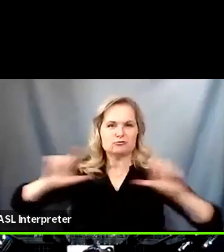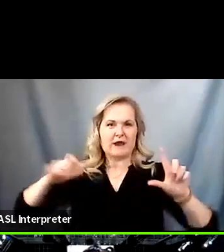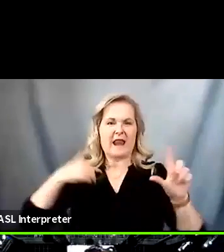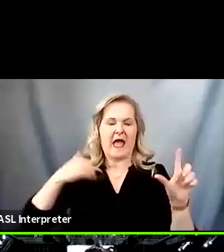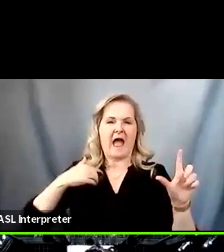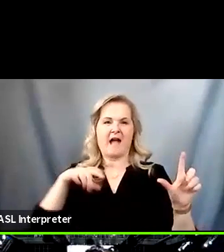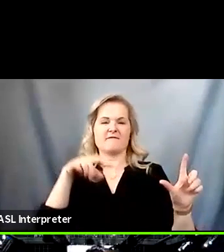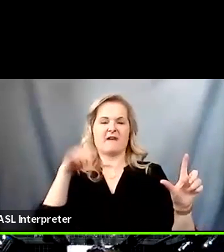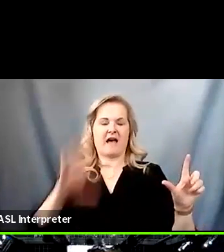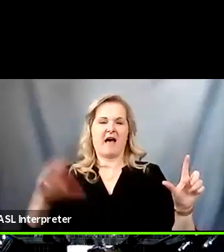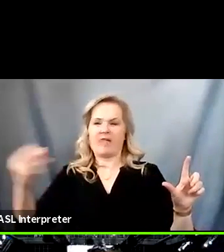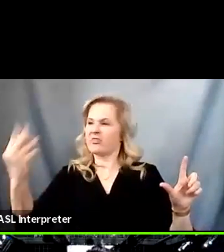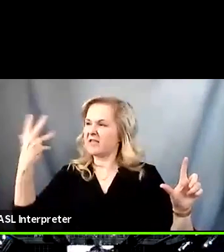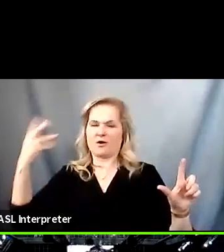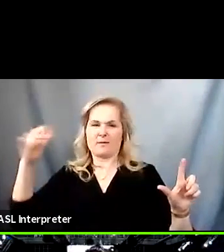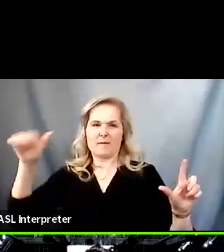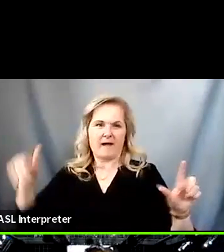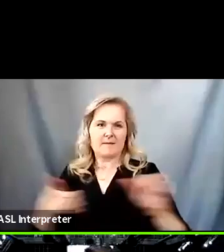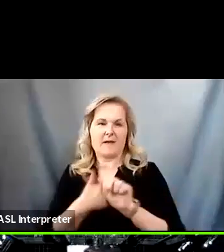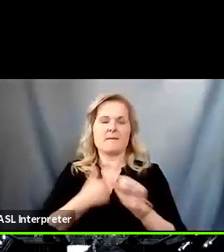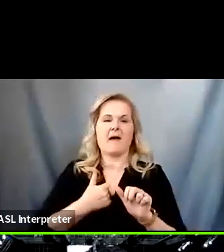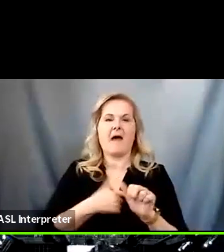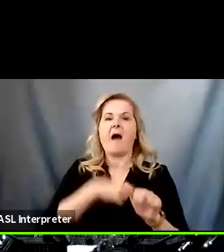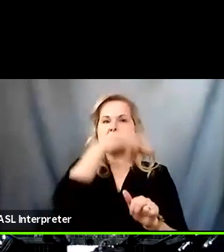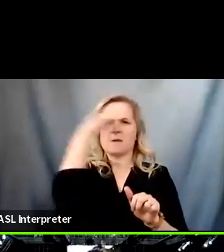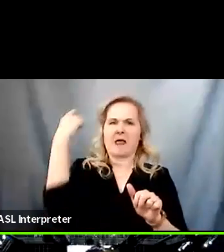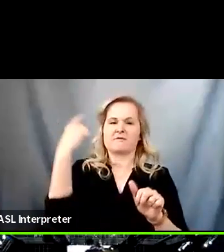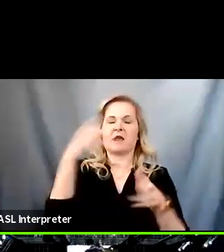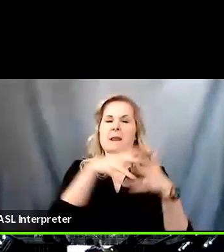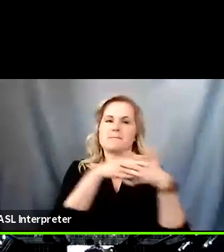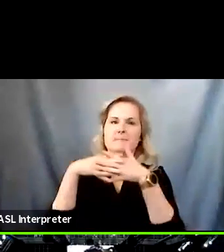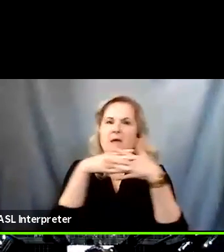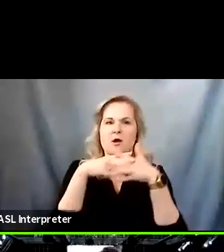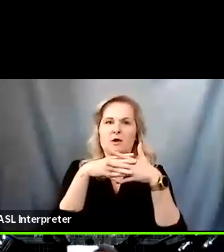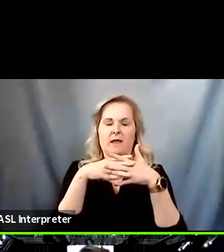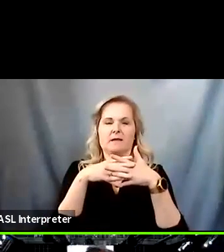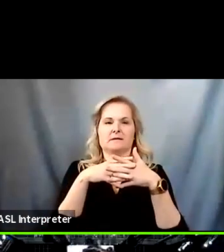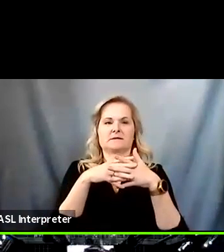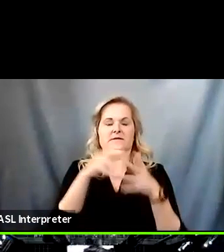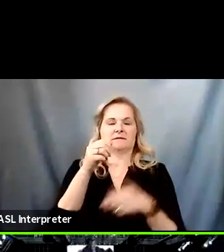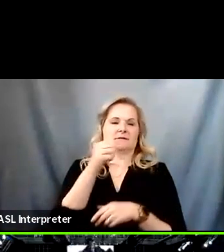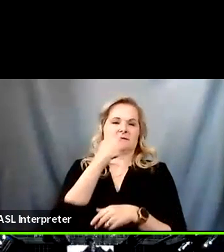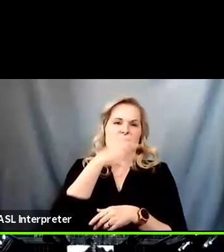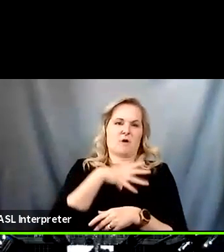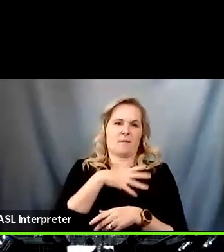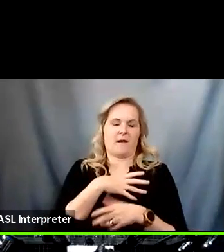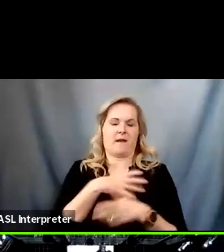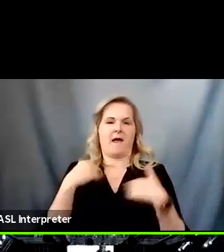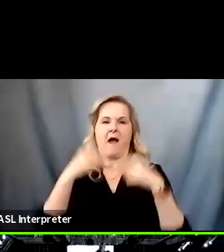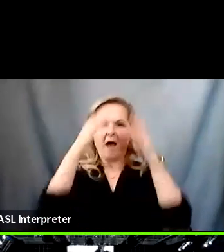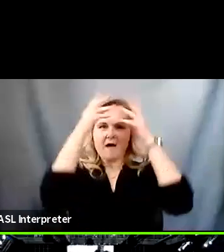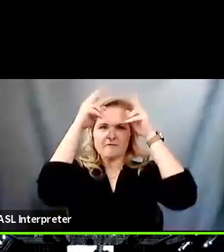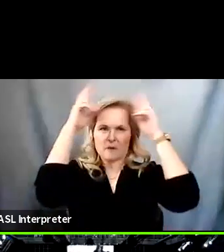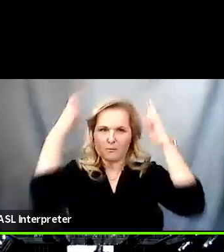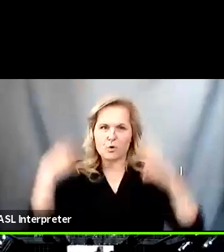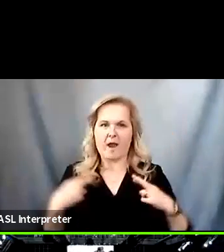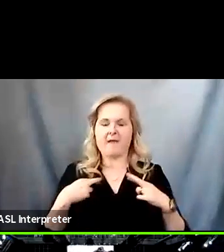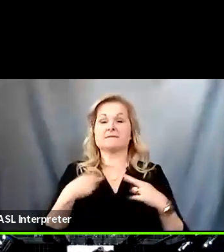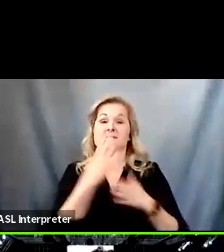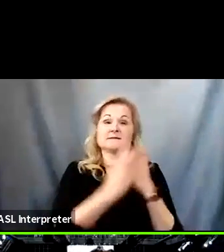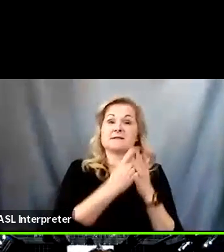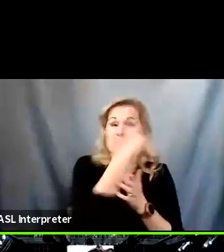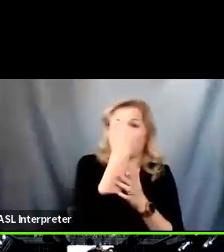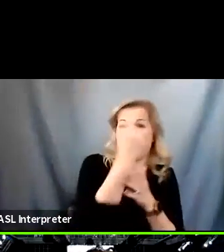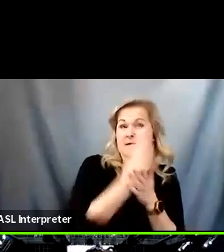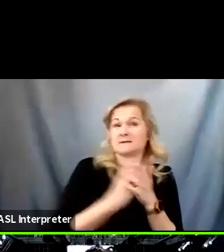behind me. I'm an African American woman with long braids. Some of them are black, some of them are purple, and I am wearing my